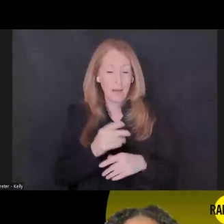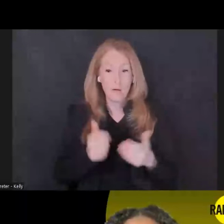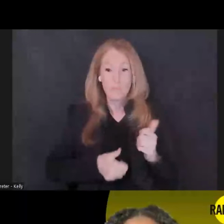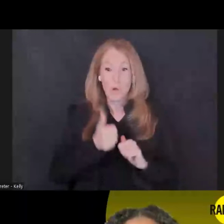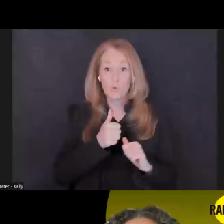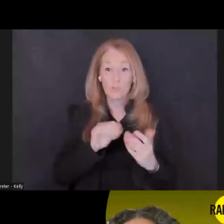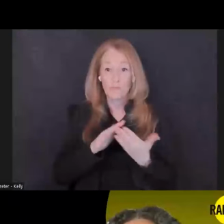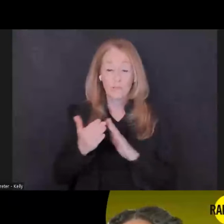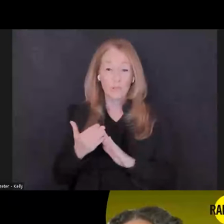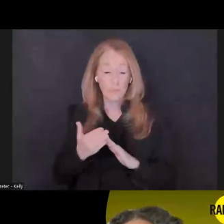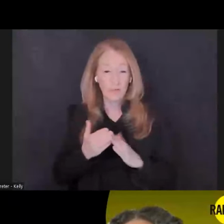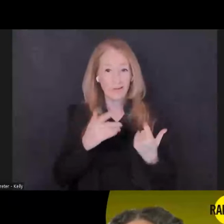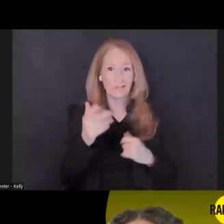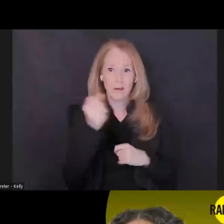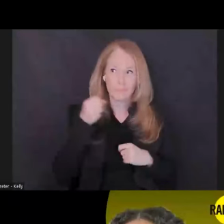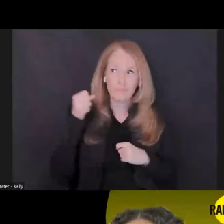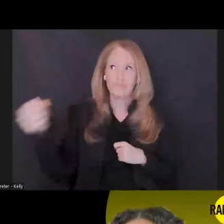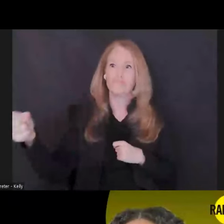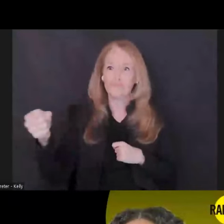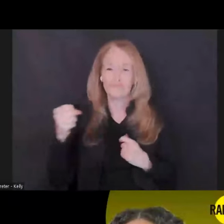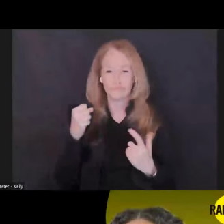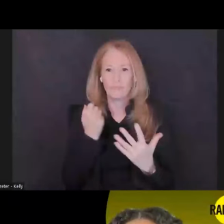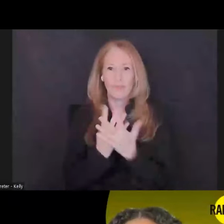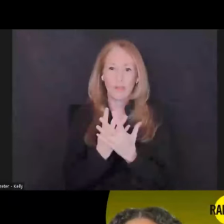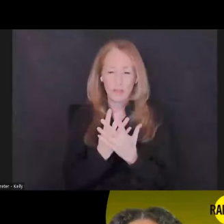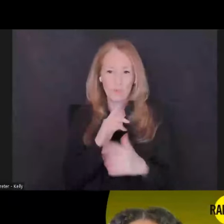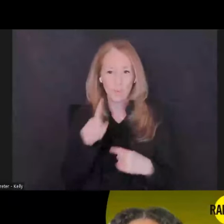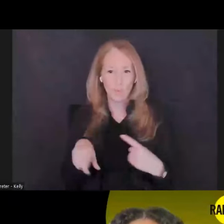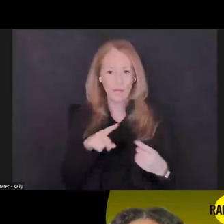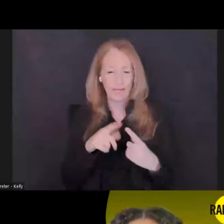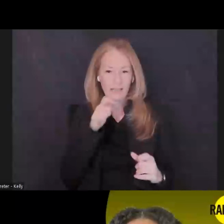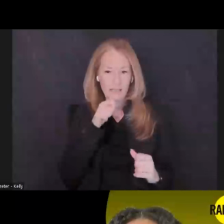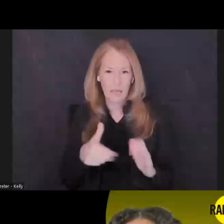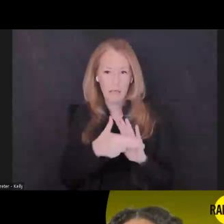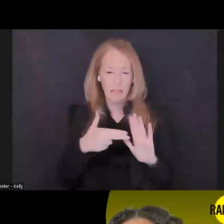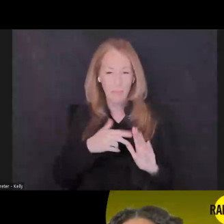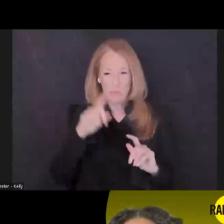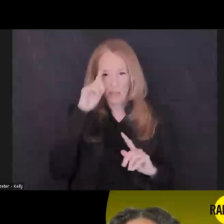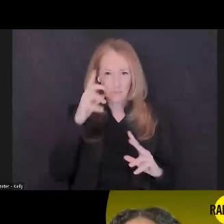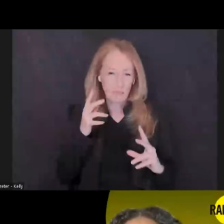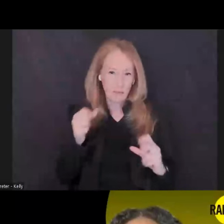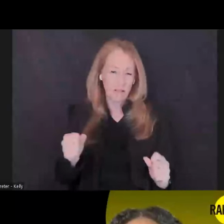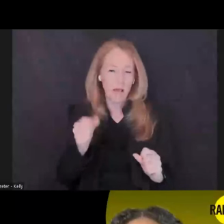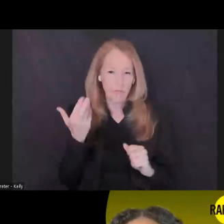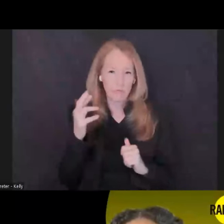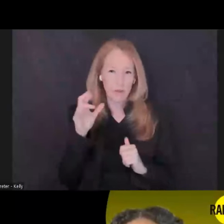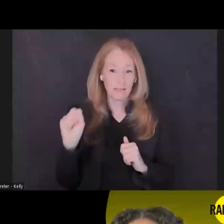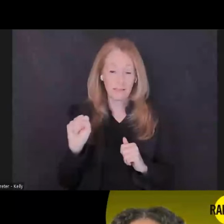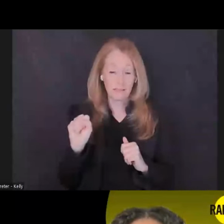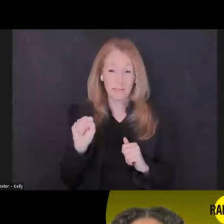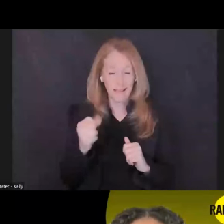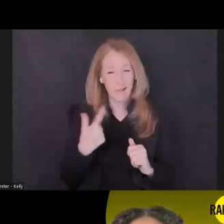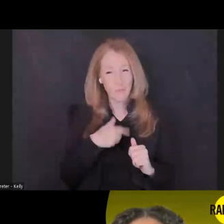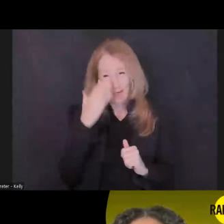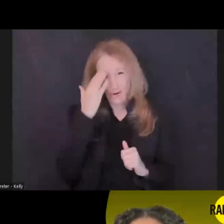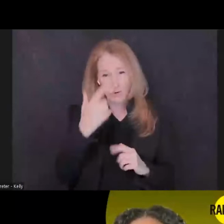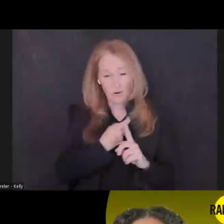when their crisis isn't deemed a mental health crisis. And of course, from our conversations, we know even when it is, they still are